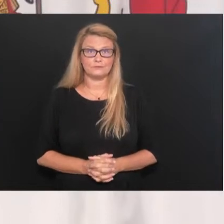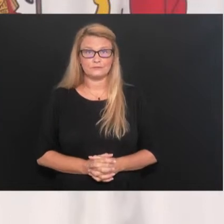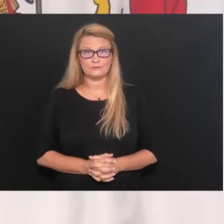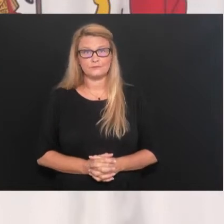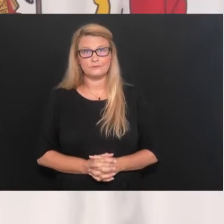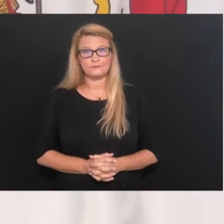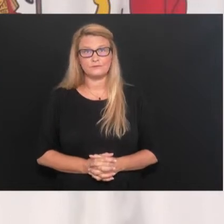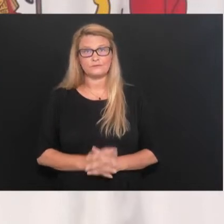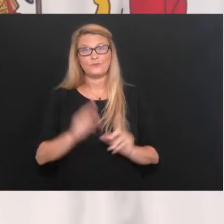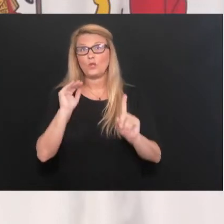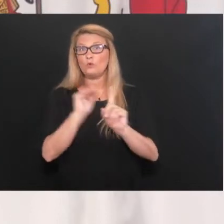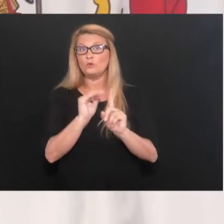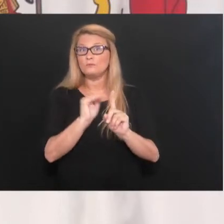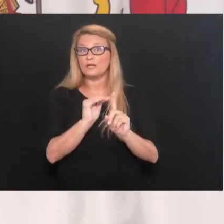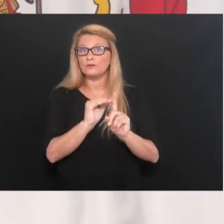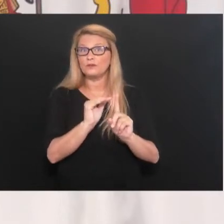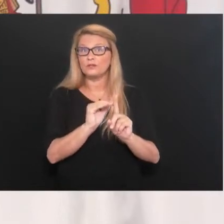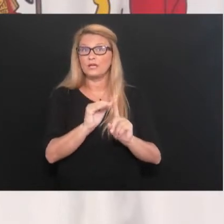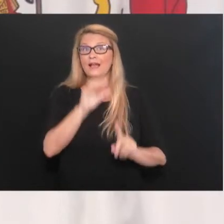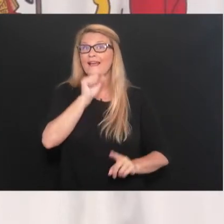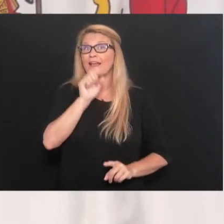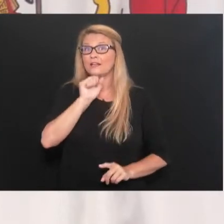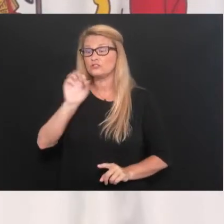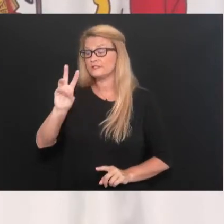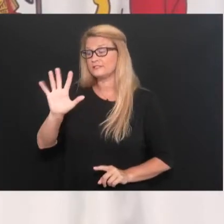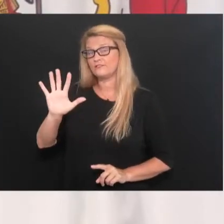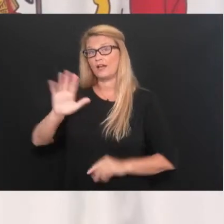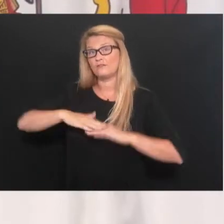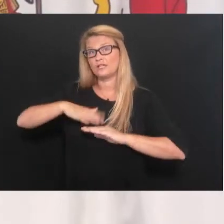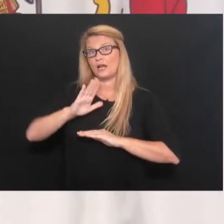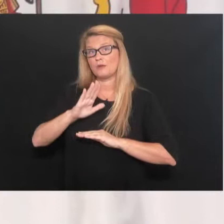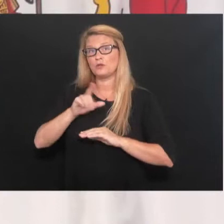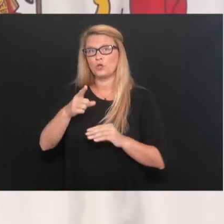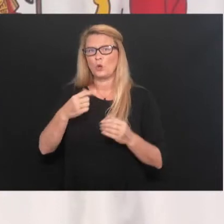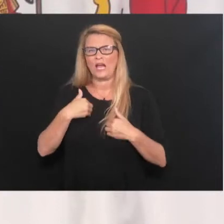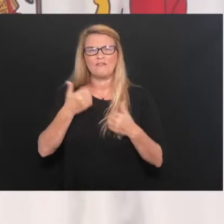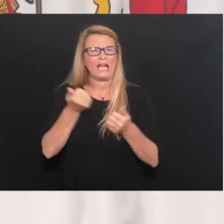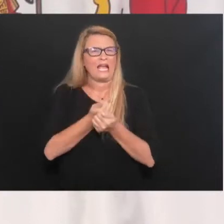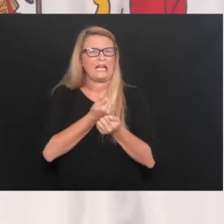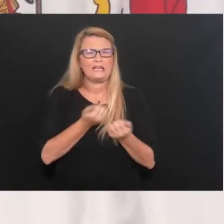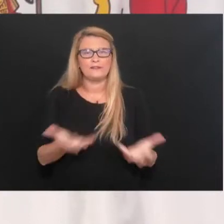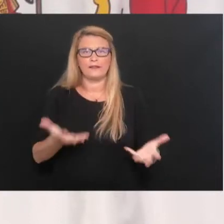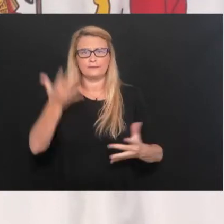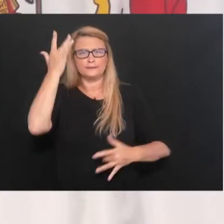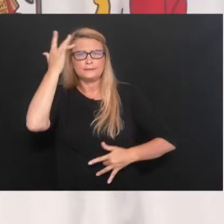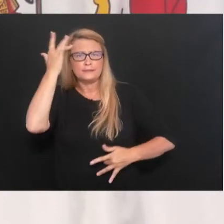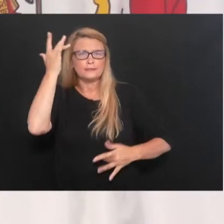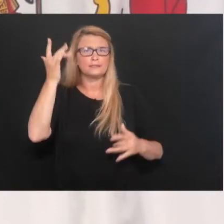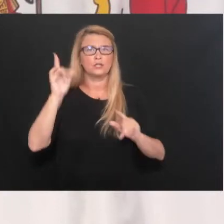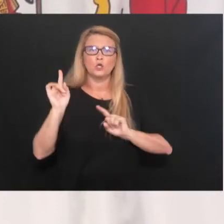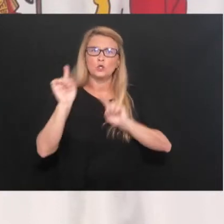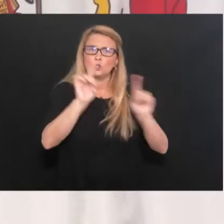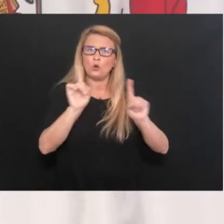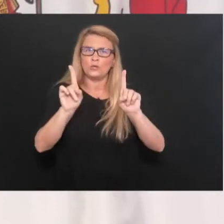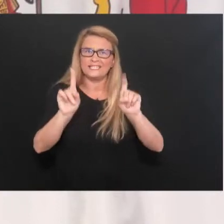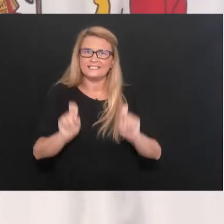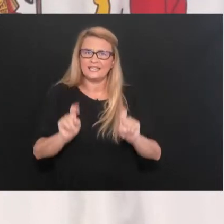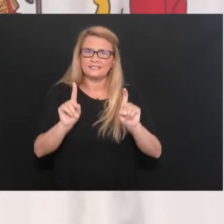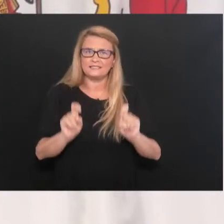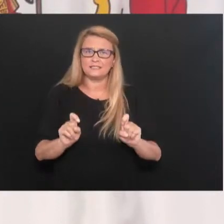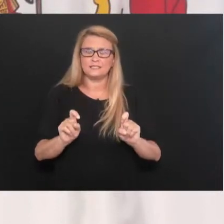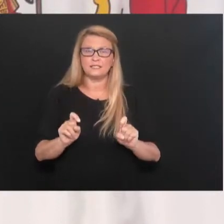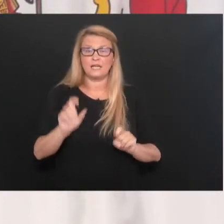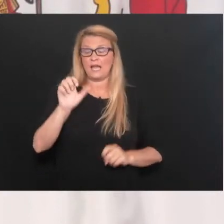I remind you all the time, if you're 65 and older and you have any symptoms whatsoever, you need to go get tested.